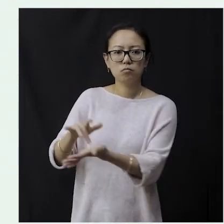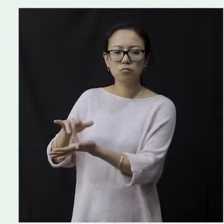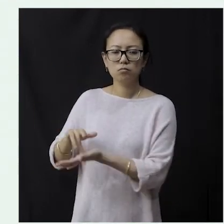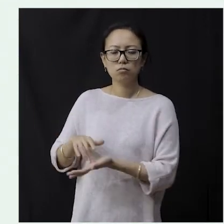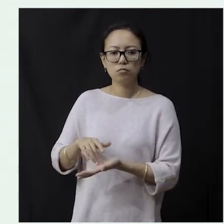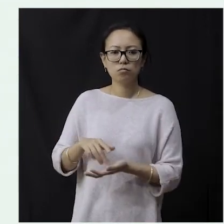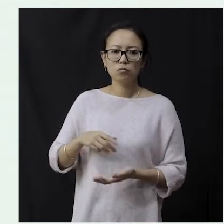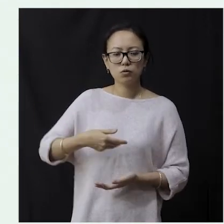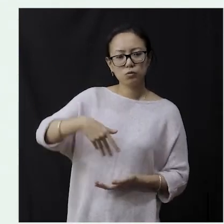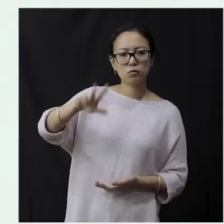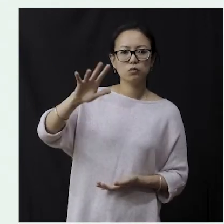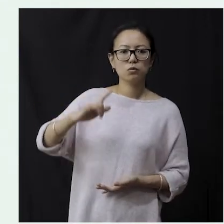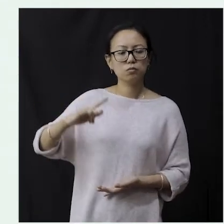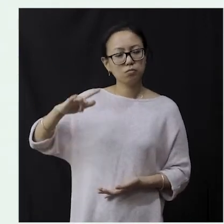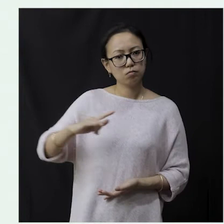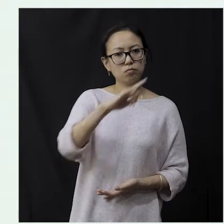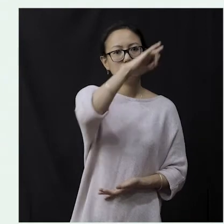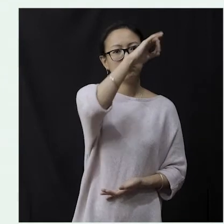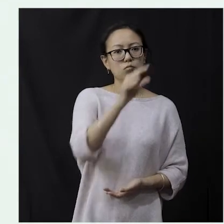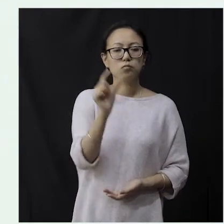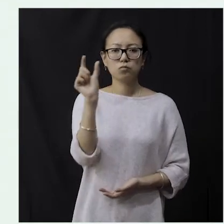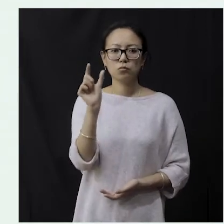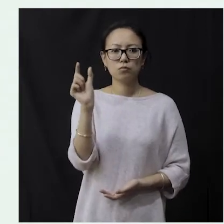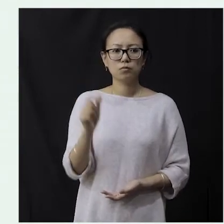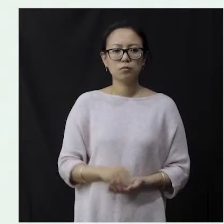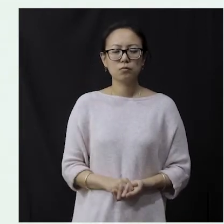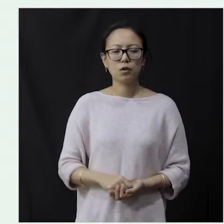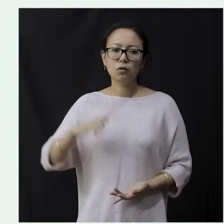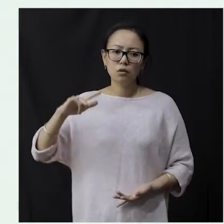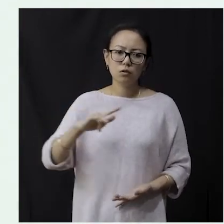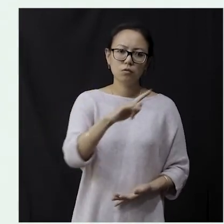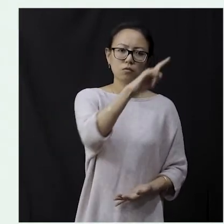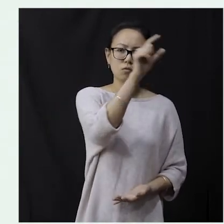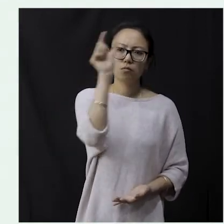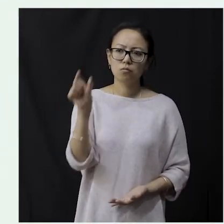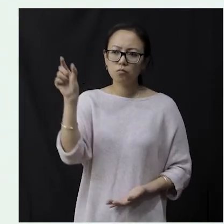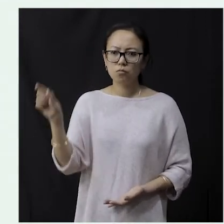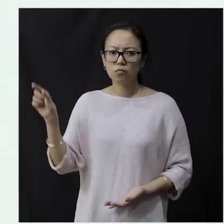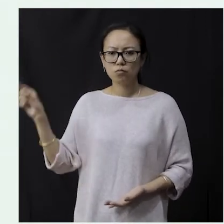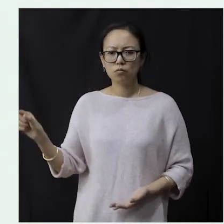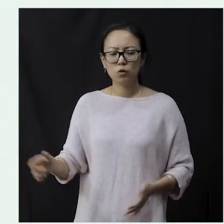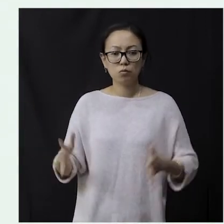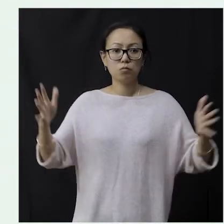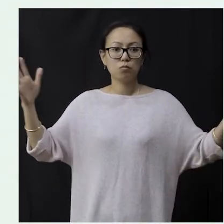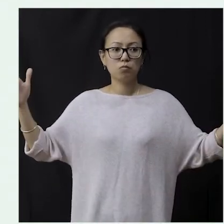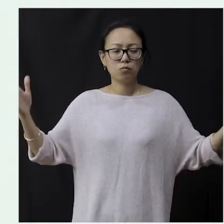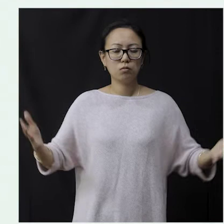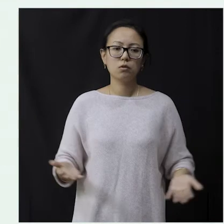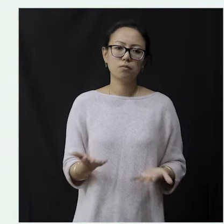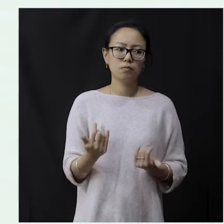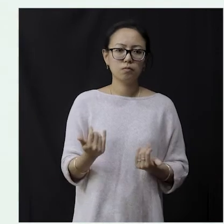transportation, and they can carry more number of people as compared to helicopter. All right.